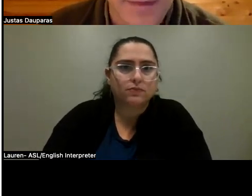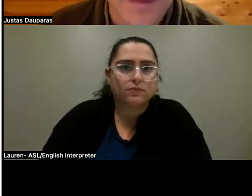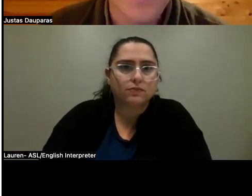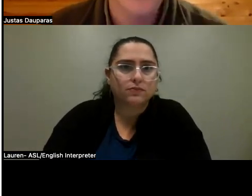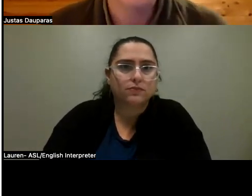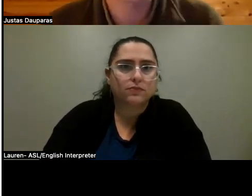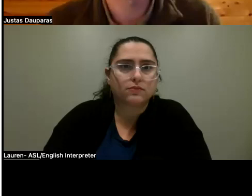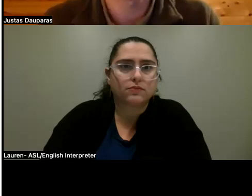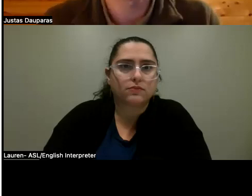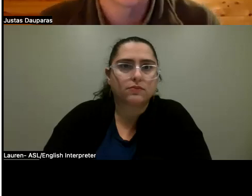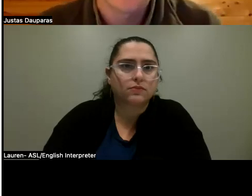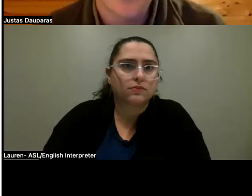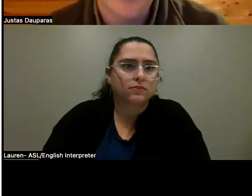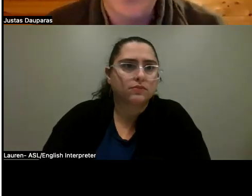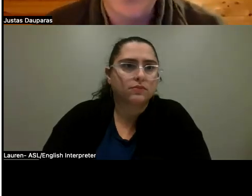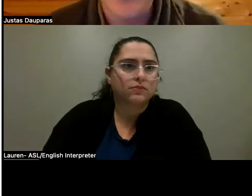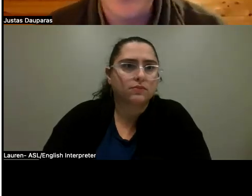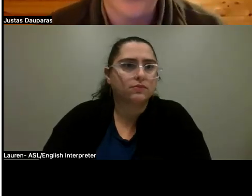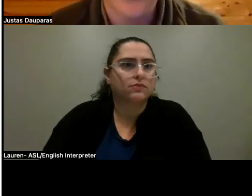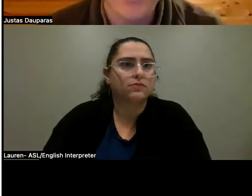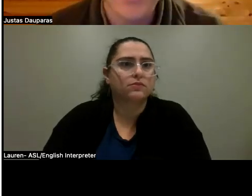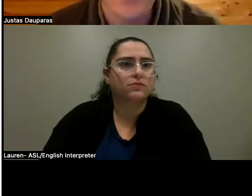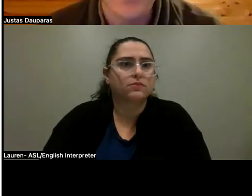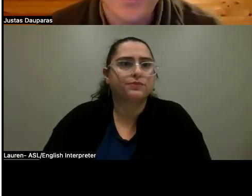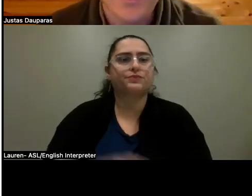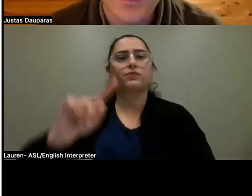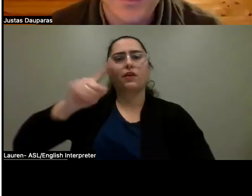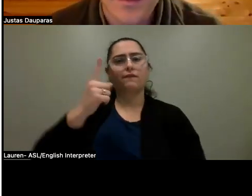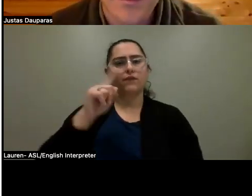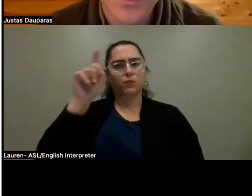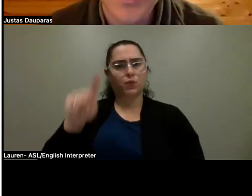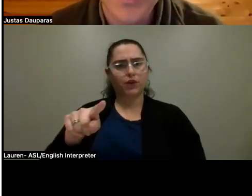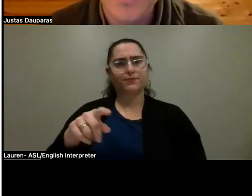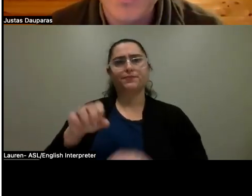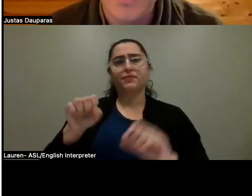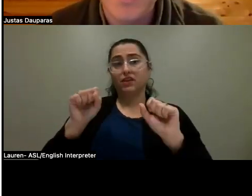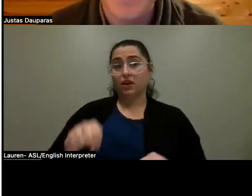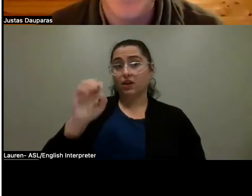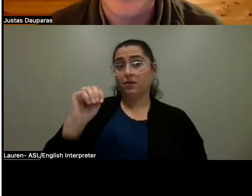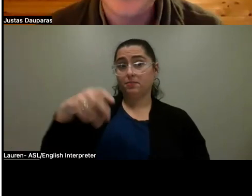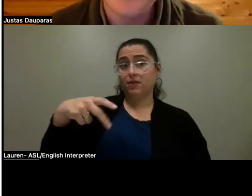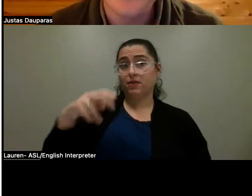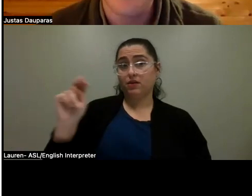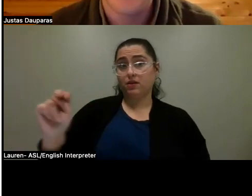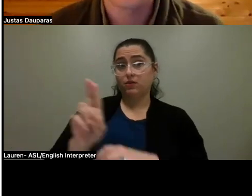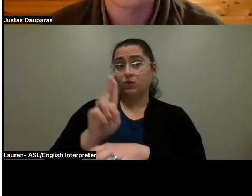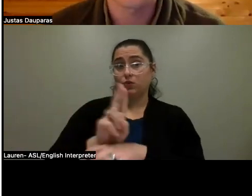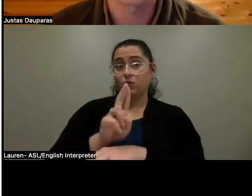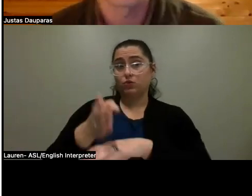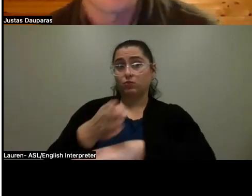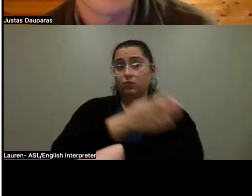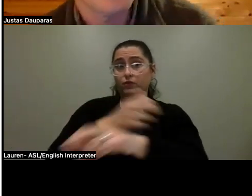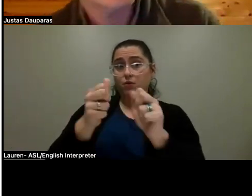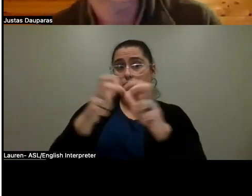Okay, so the first question is, can MPNN be used to improve a protein like mute compute does?